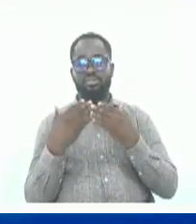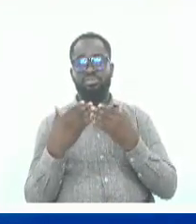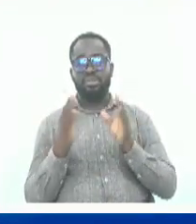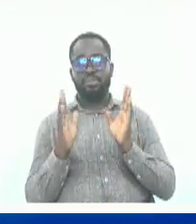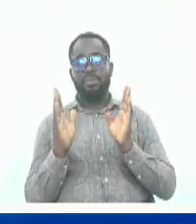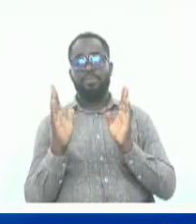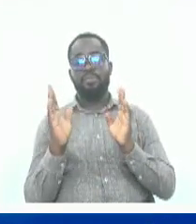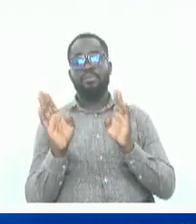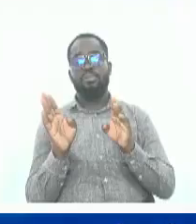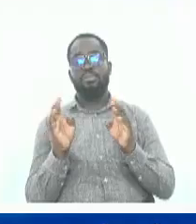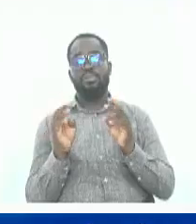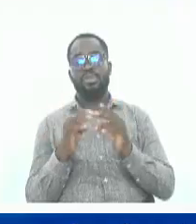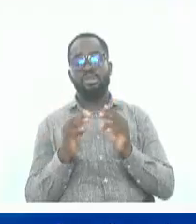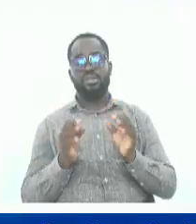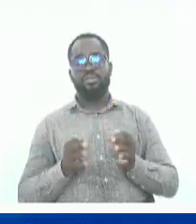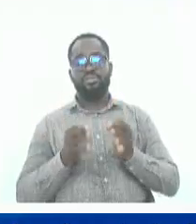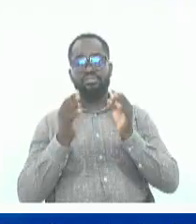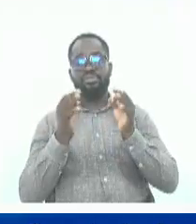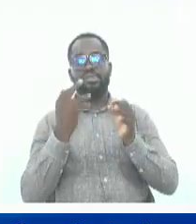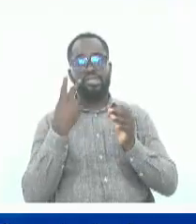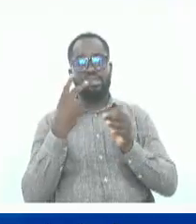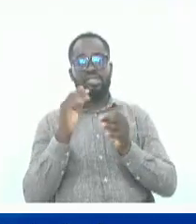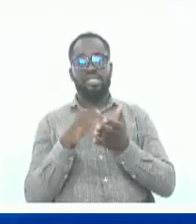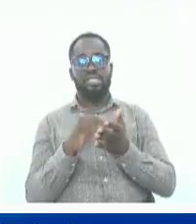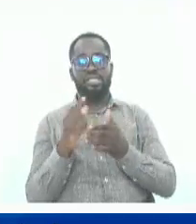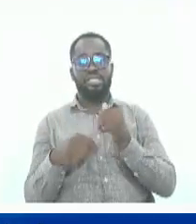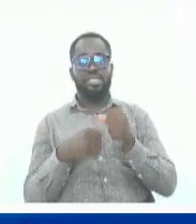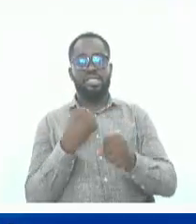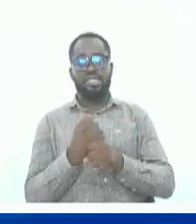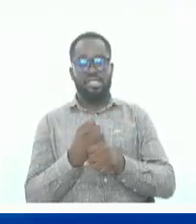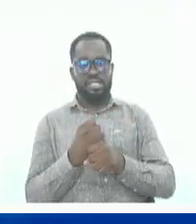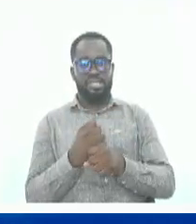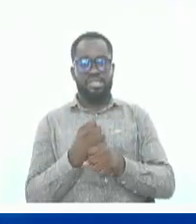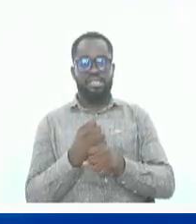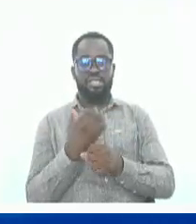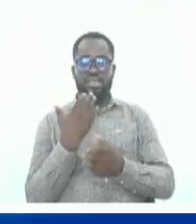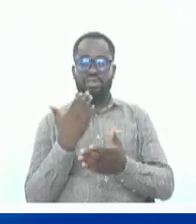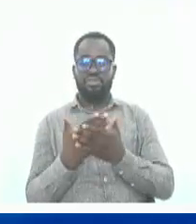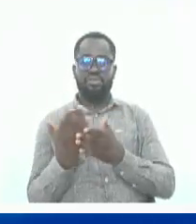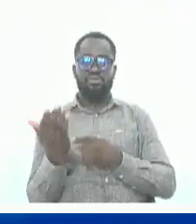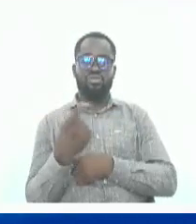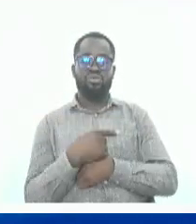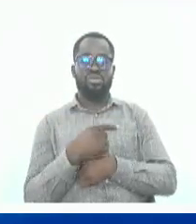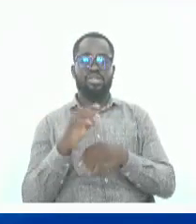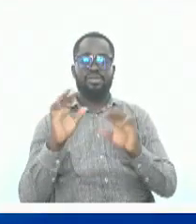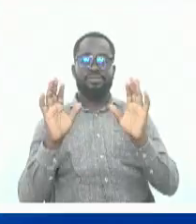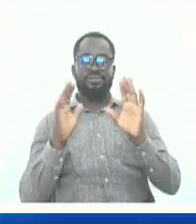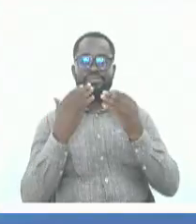meeting is adjourned, and we'll see you all again next year. Have a good day. Thank you.